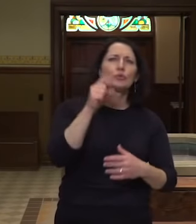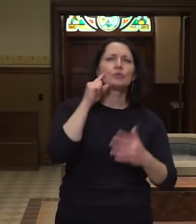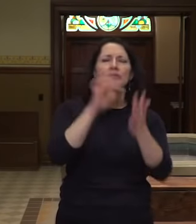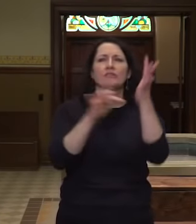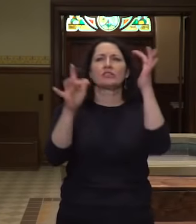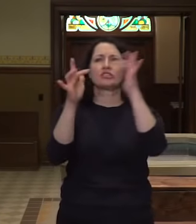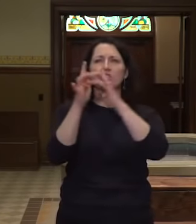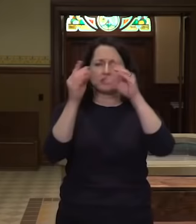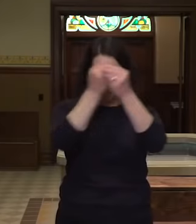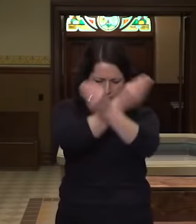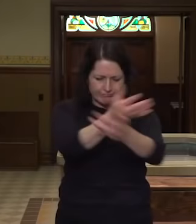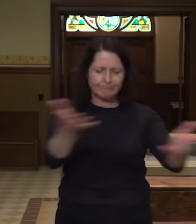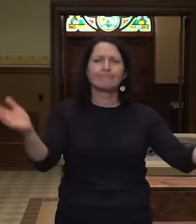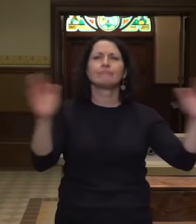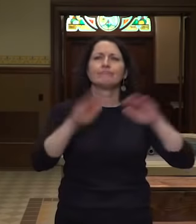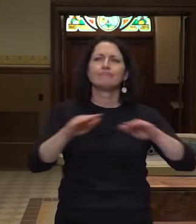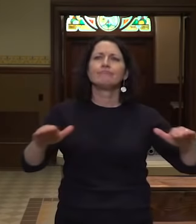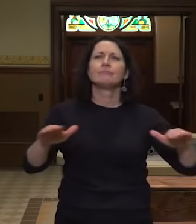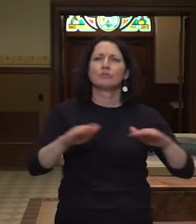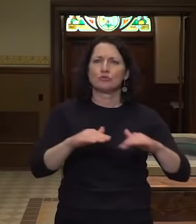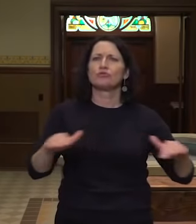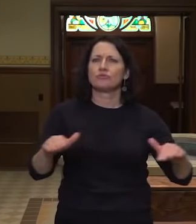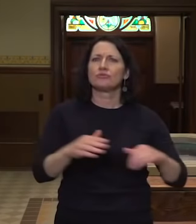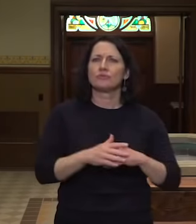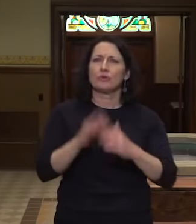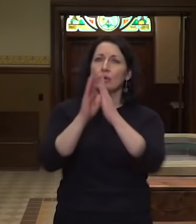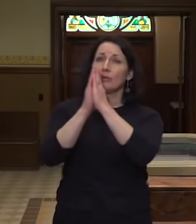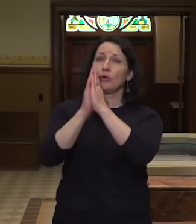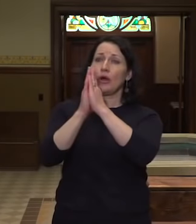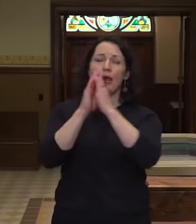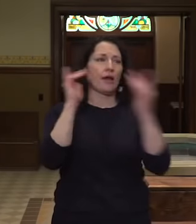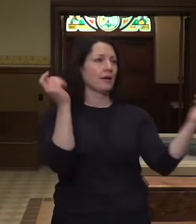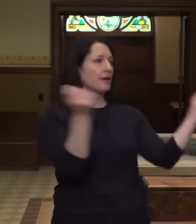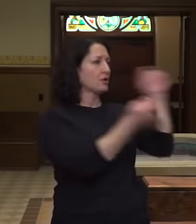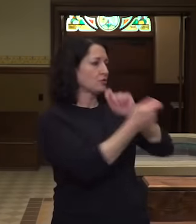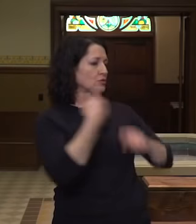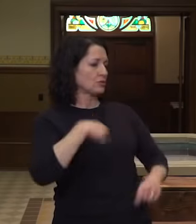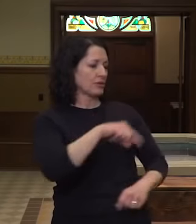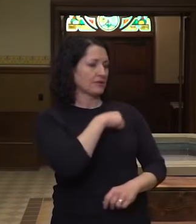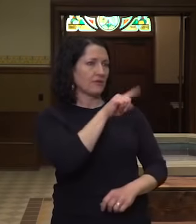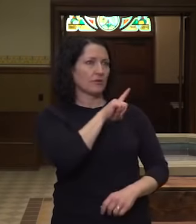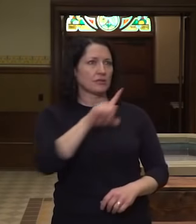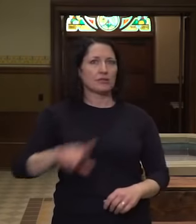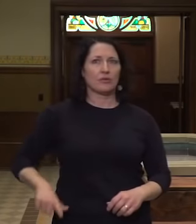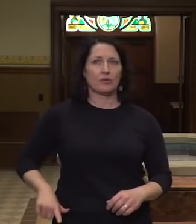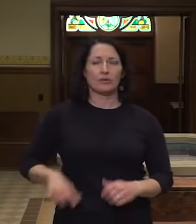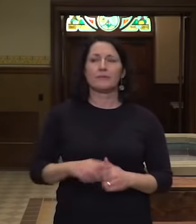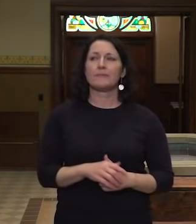children. We pray to the Lord. Transform us, Lord.